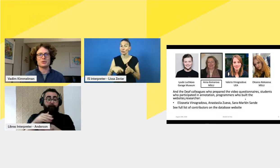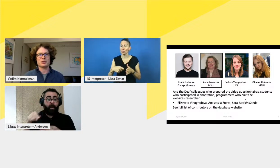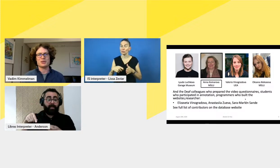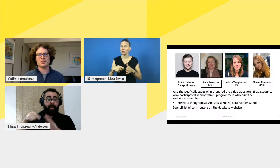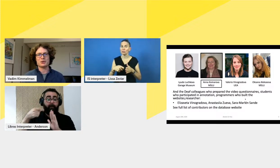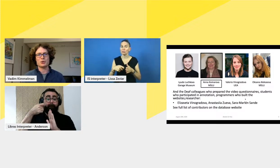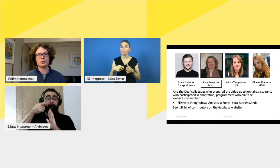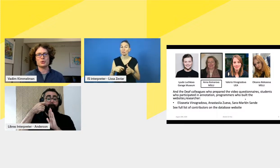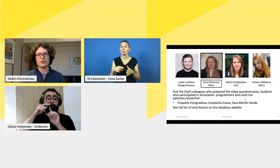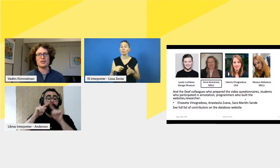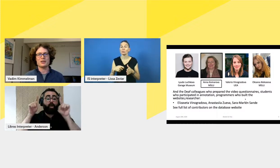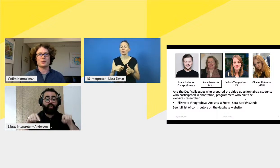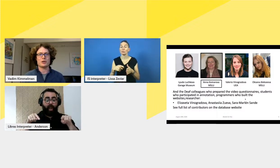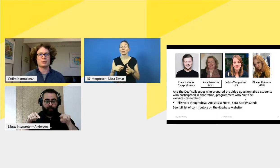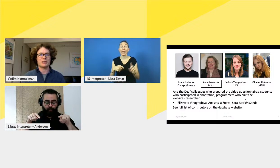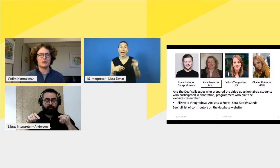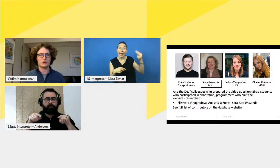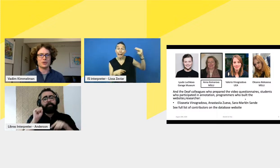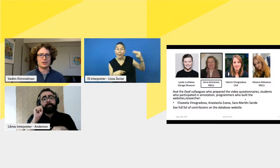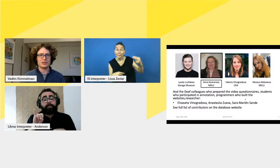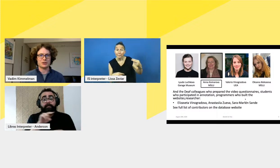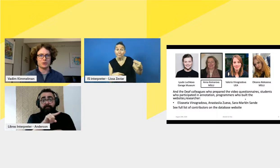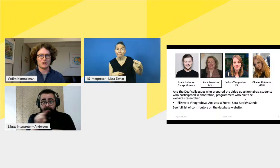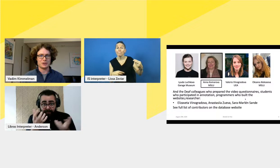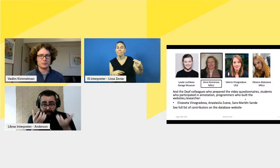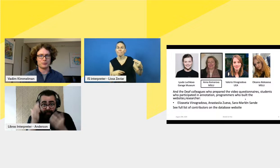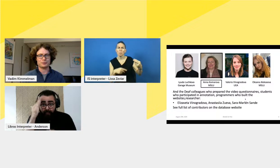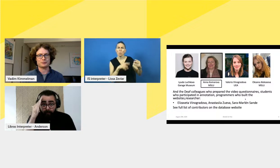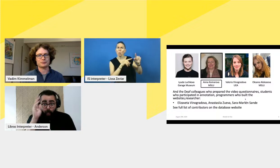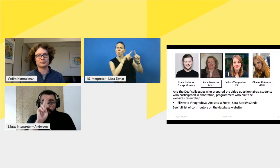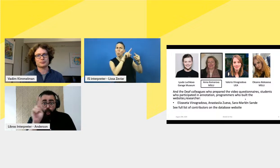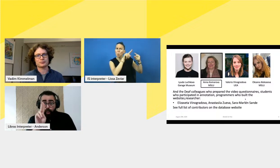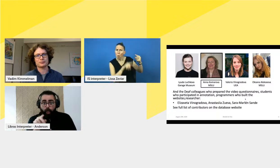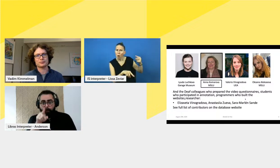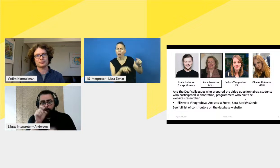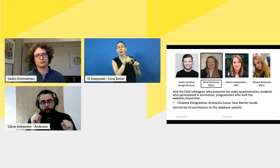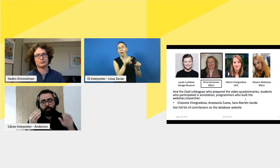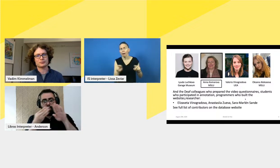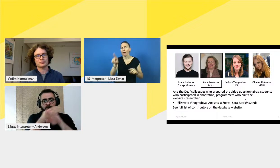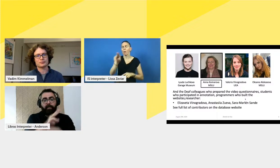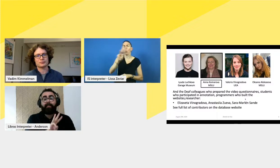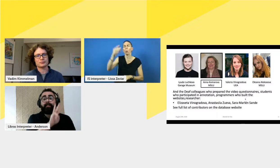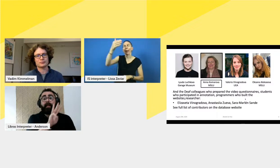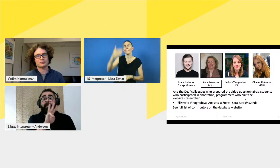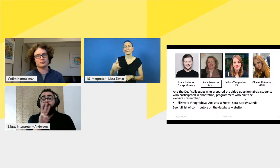of the names, you can go to the website of the database.